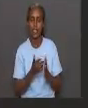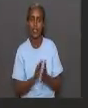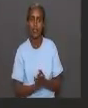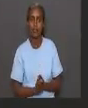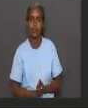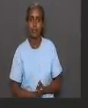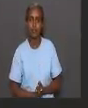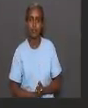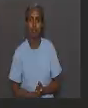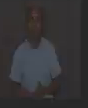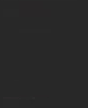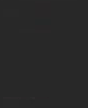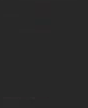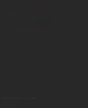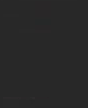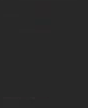Begin.